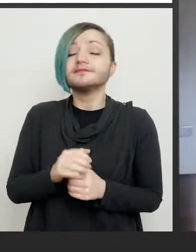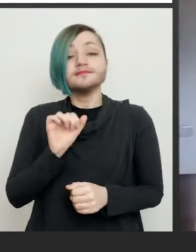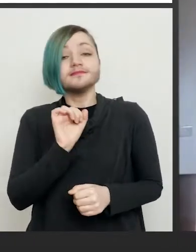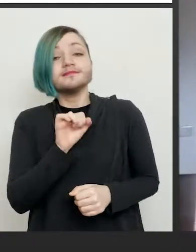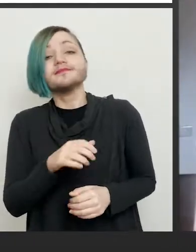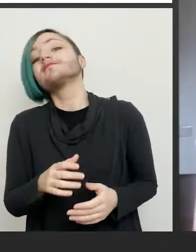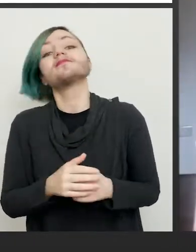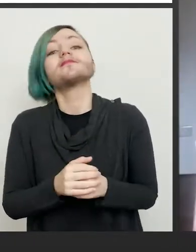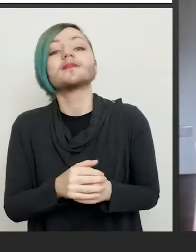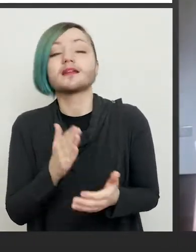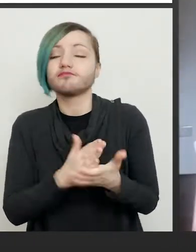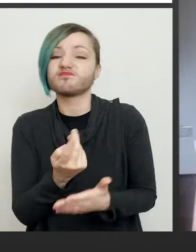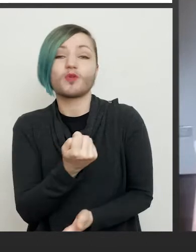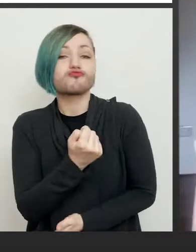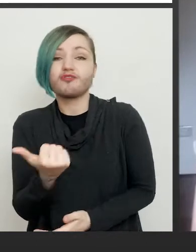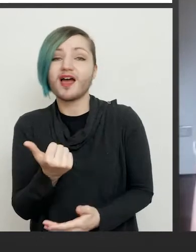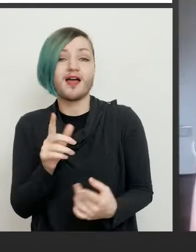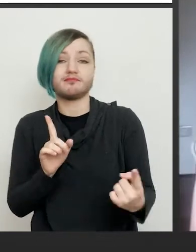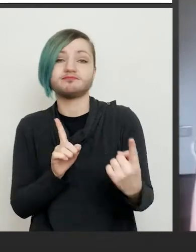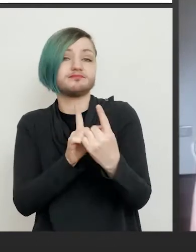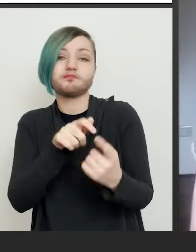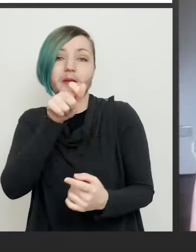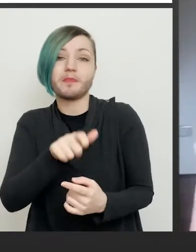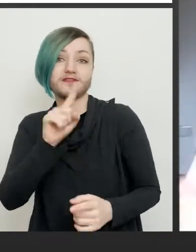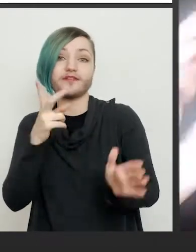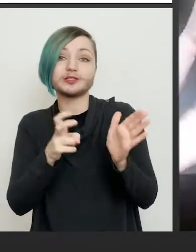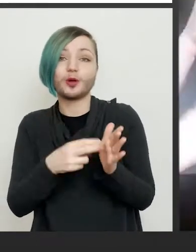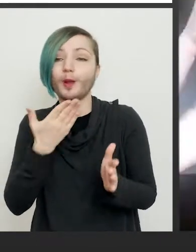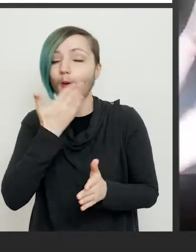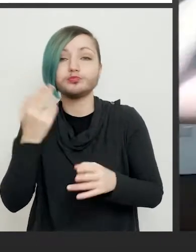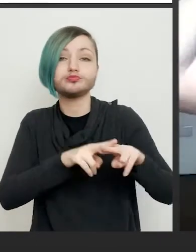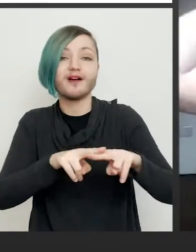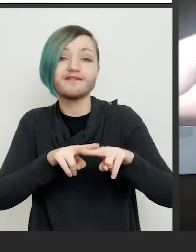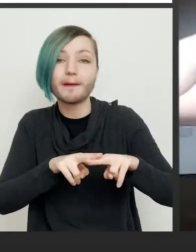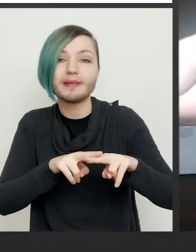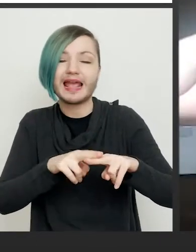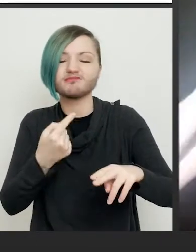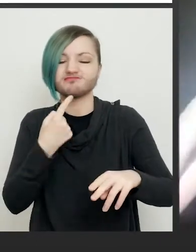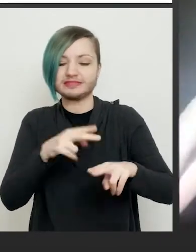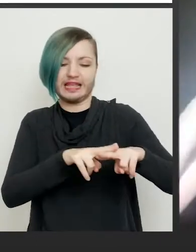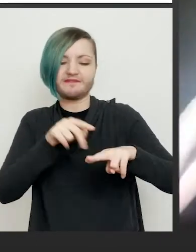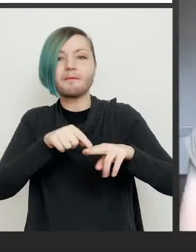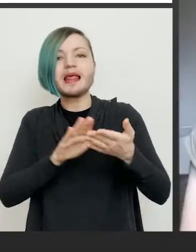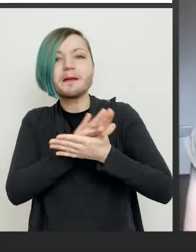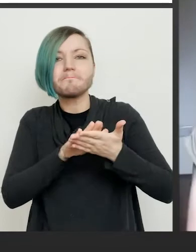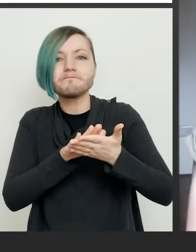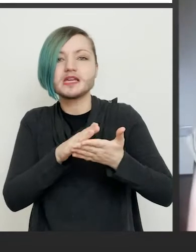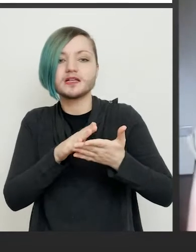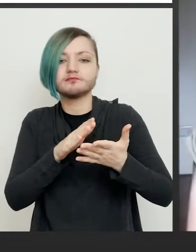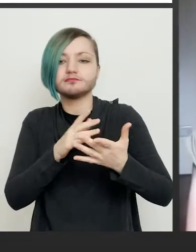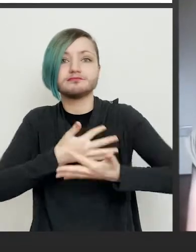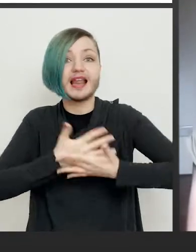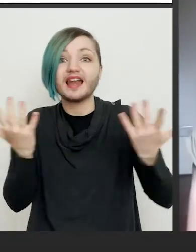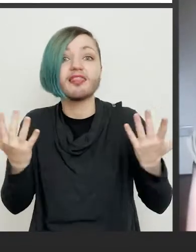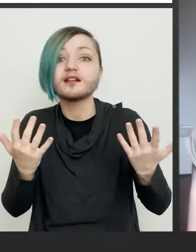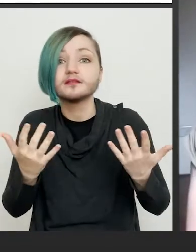at the point of their first appointment with us who hasn't got a family of some description. And family is a very all-encompassing